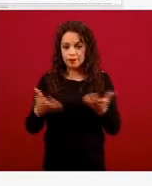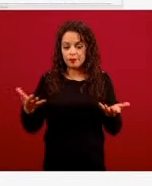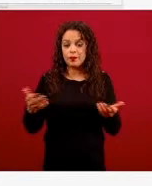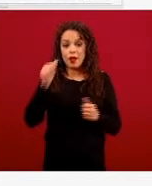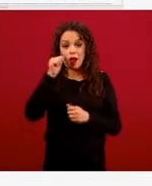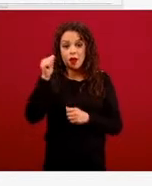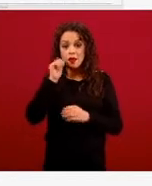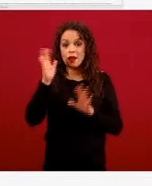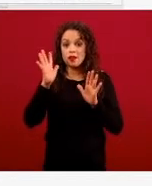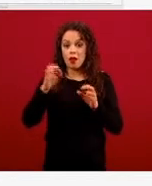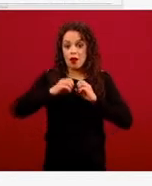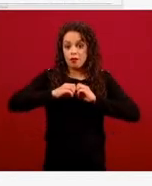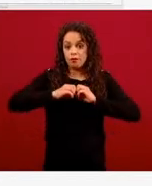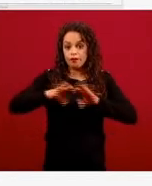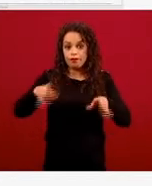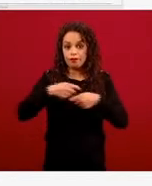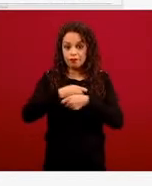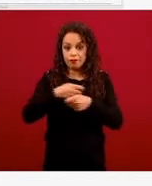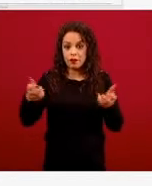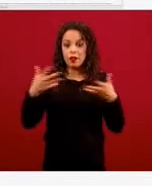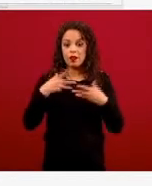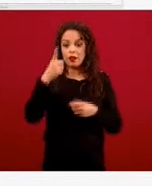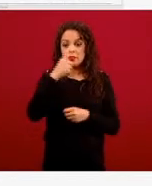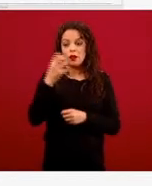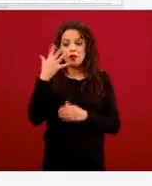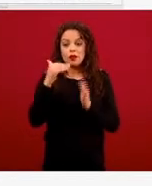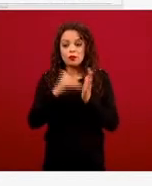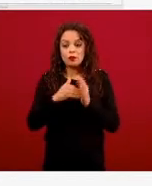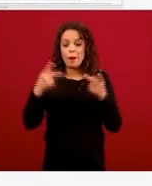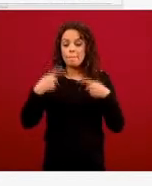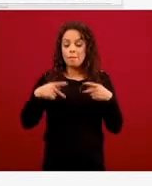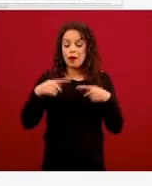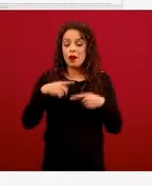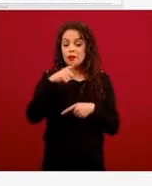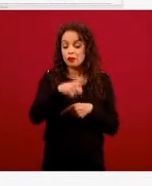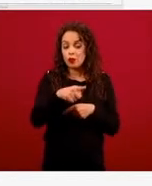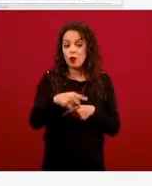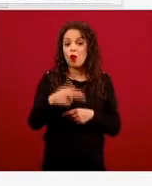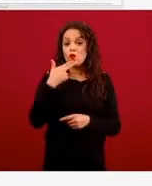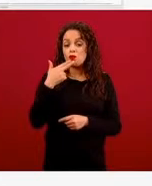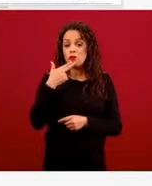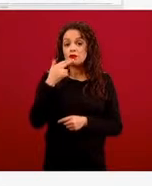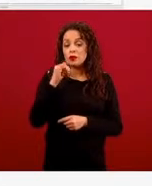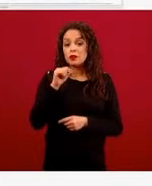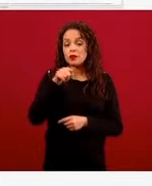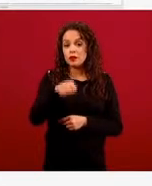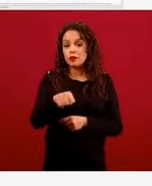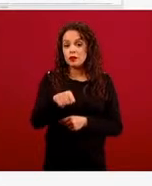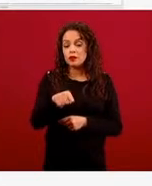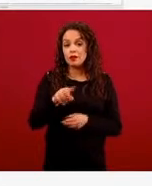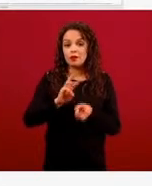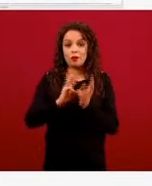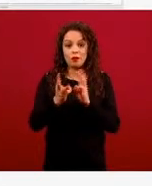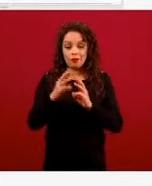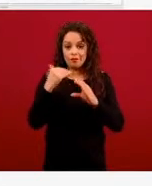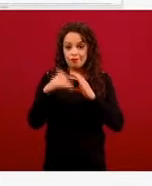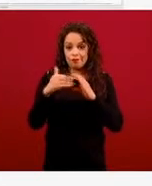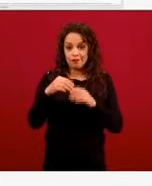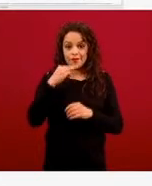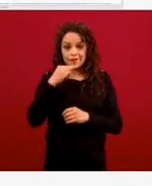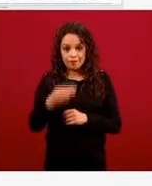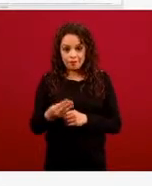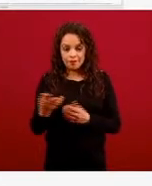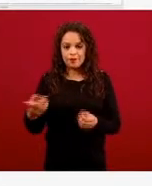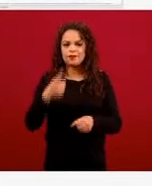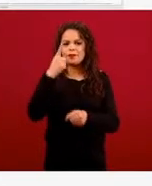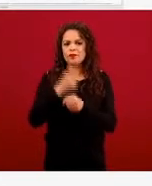digital strategies and the president. Now, we launched Susanna Safe Distance yesterday, and we already have 12,000